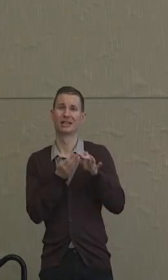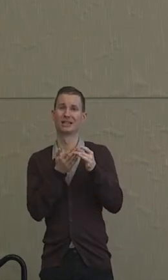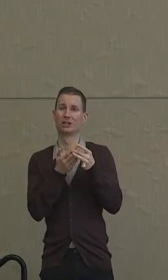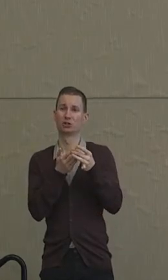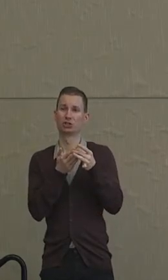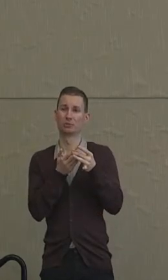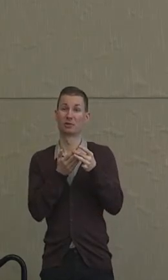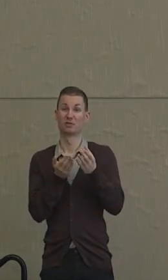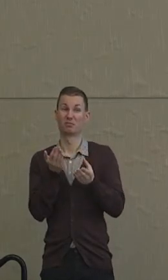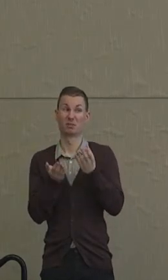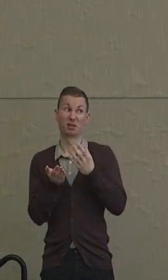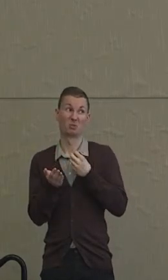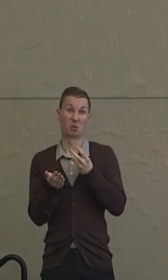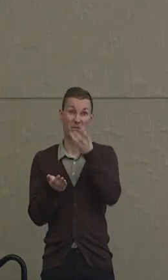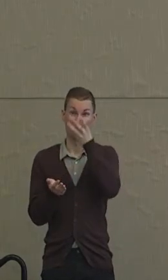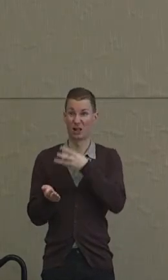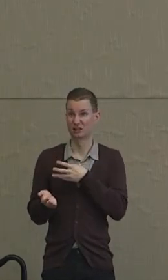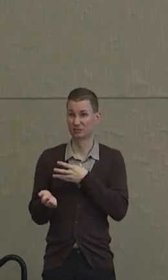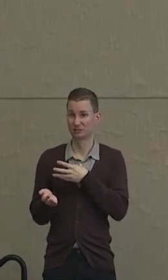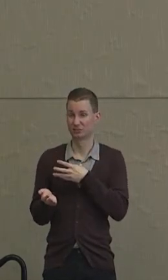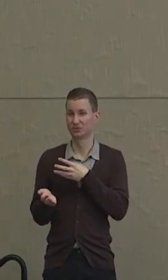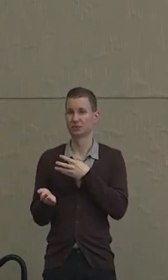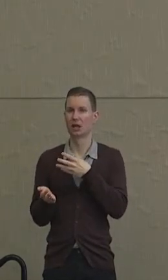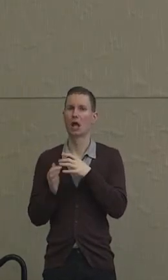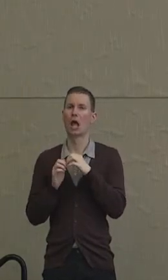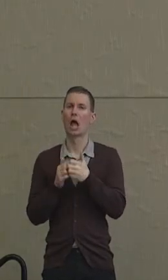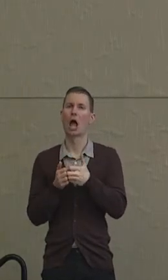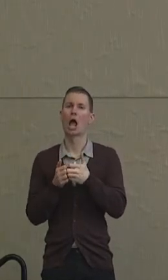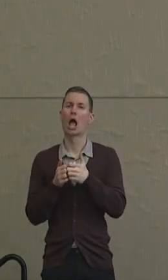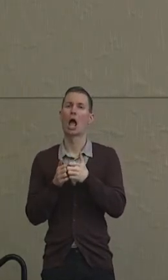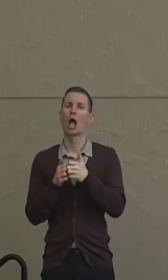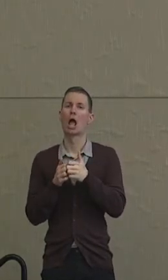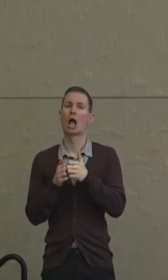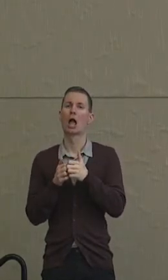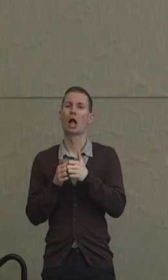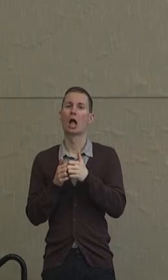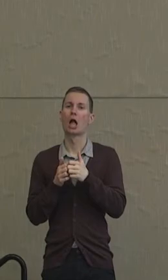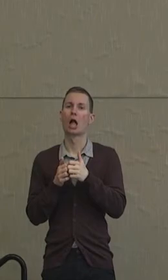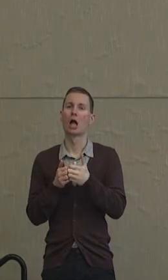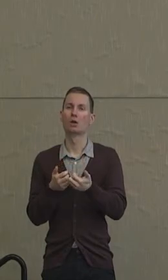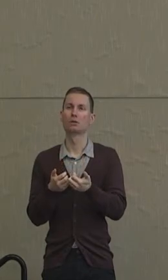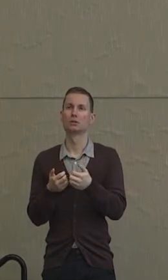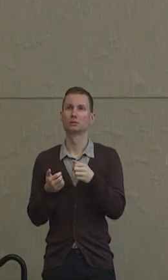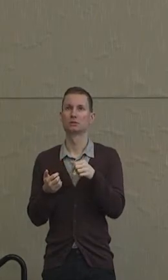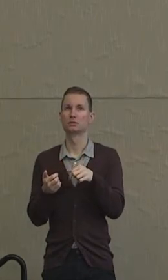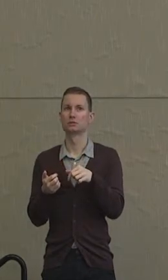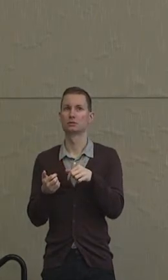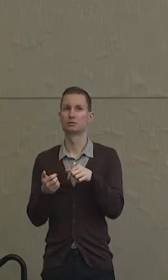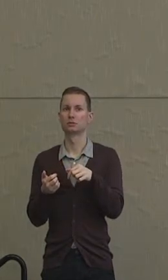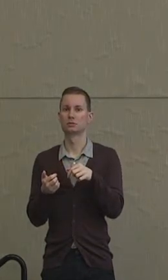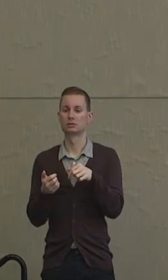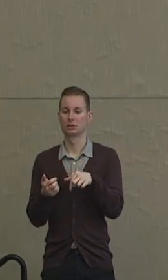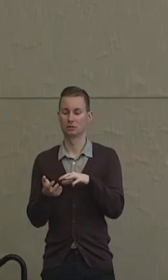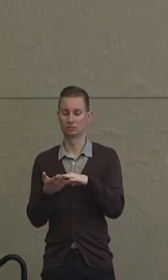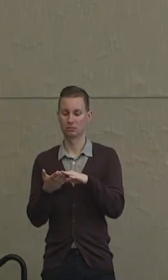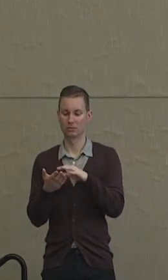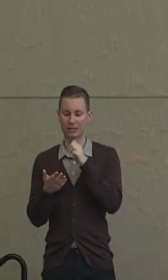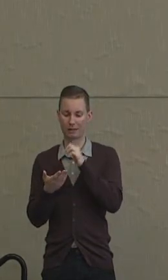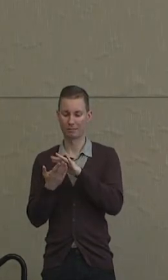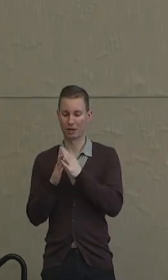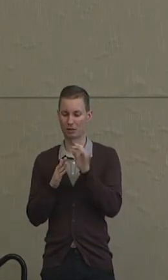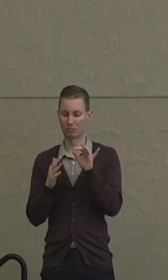leadership of maybe even white men? And how does this not get to be a kind of gymnastics of